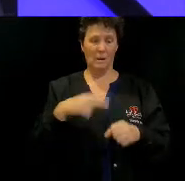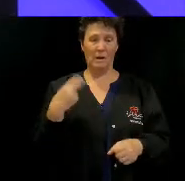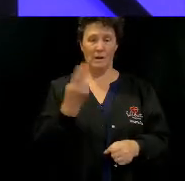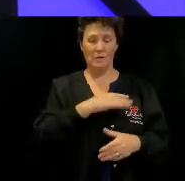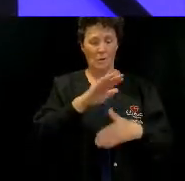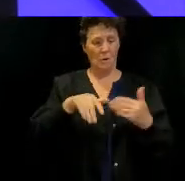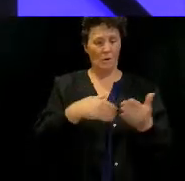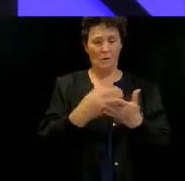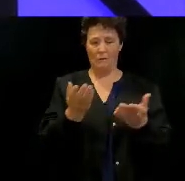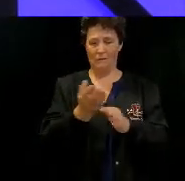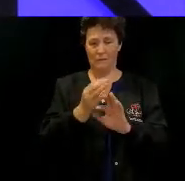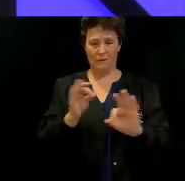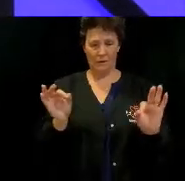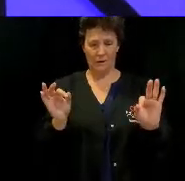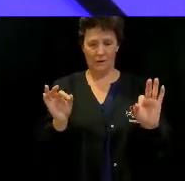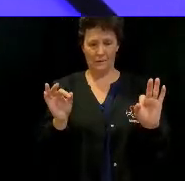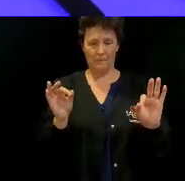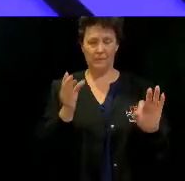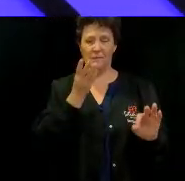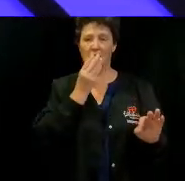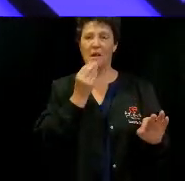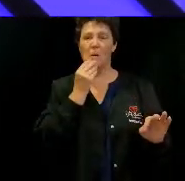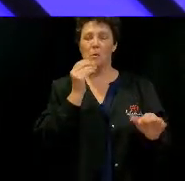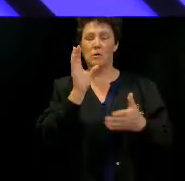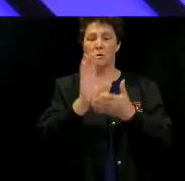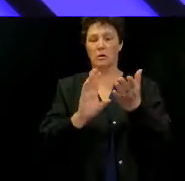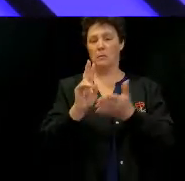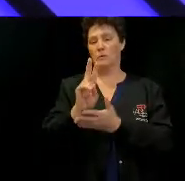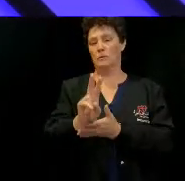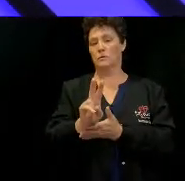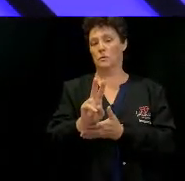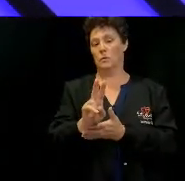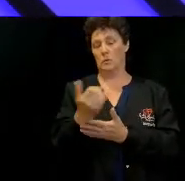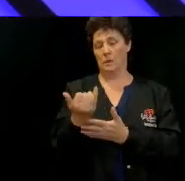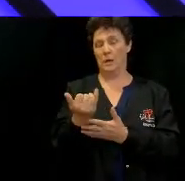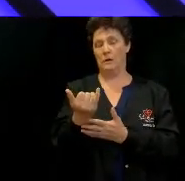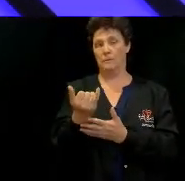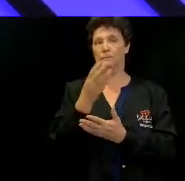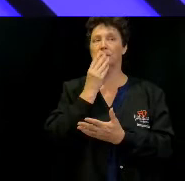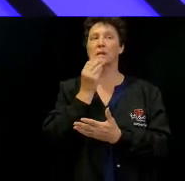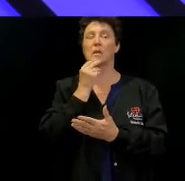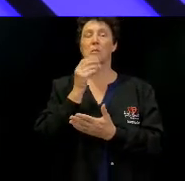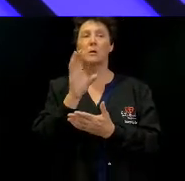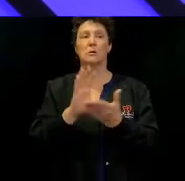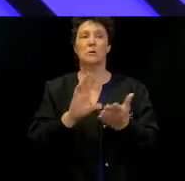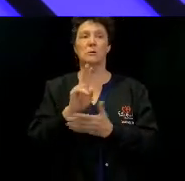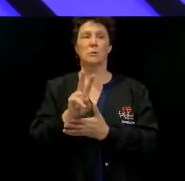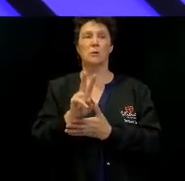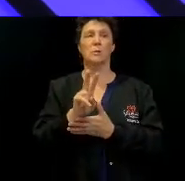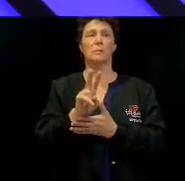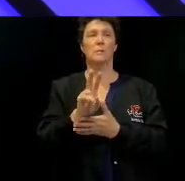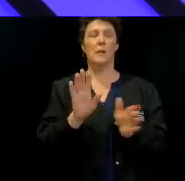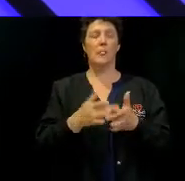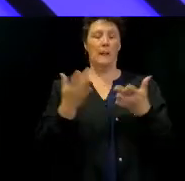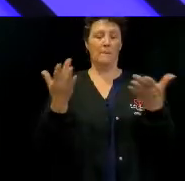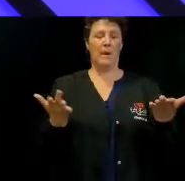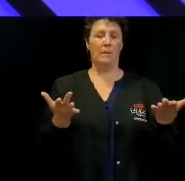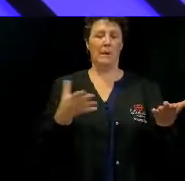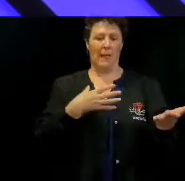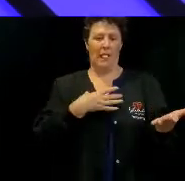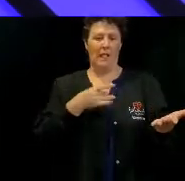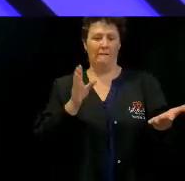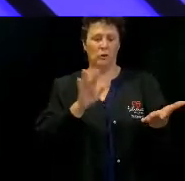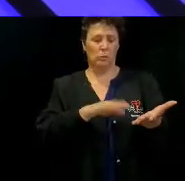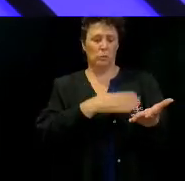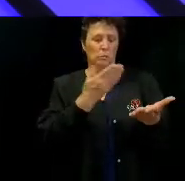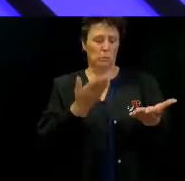Amen. Go with me to Hebrews chapter 2. I want you to see this one. Hebrews, I want you, if you got your Bible, I'd love for you to turn there. If not, you can